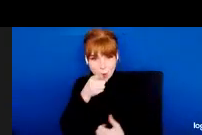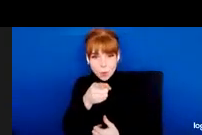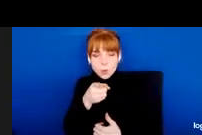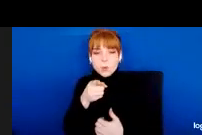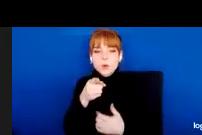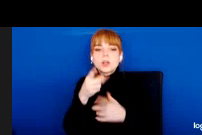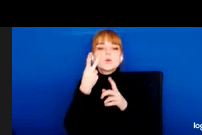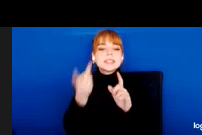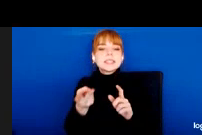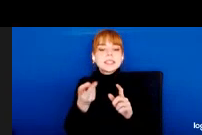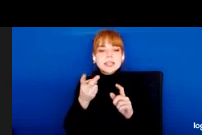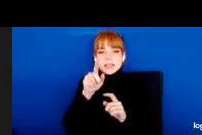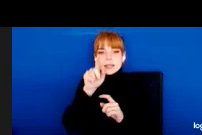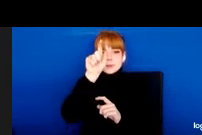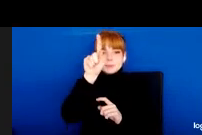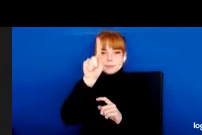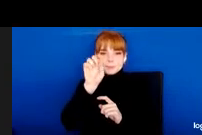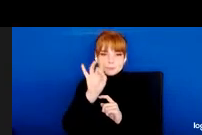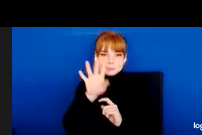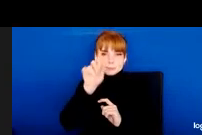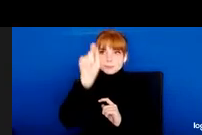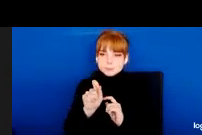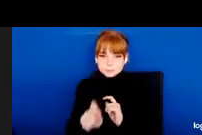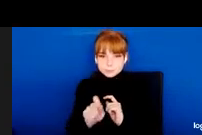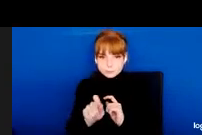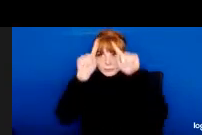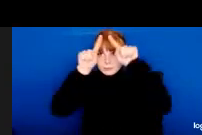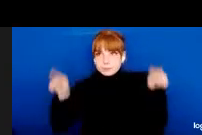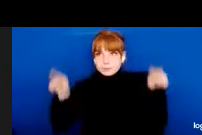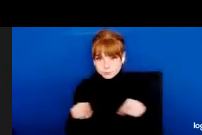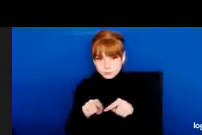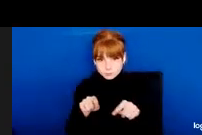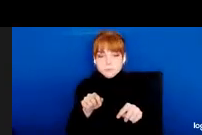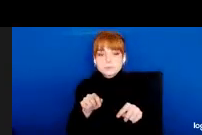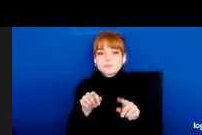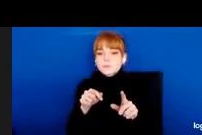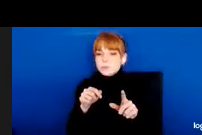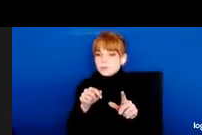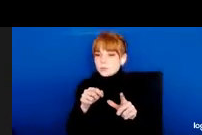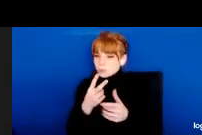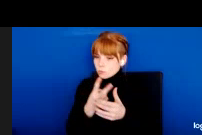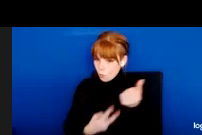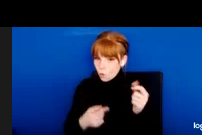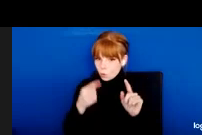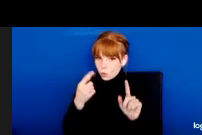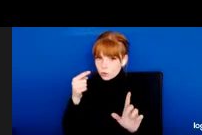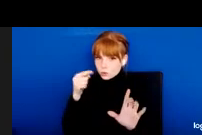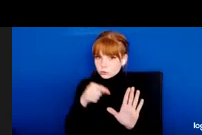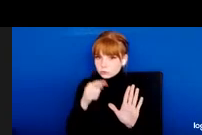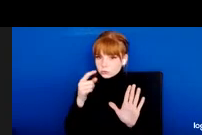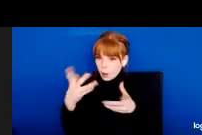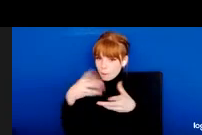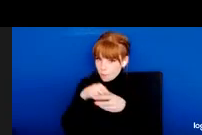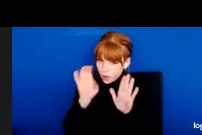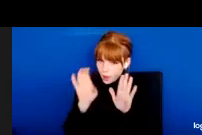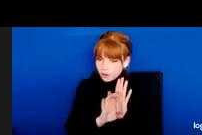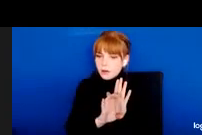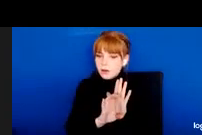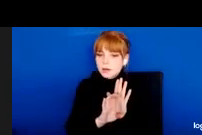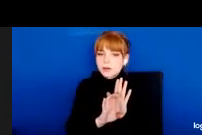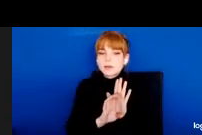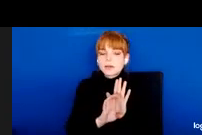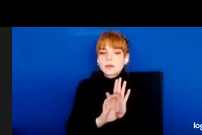exclamation mark with a triangle, and both of those are part of this icon. Now I'm going to assume that this icon